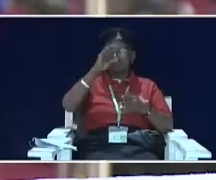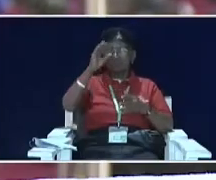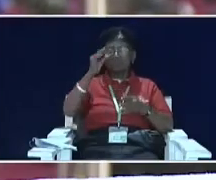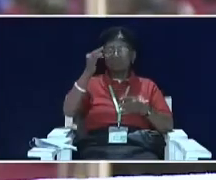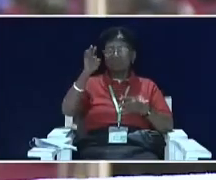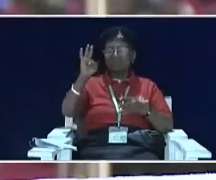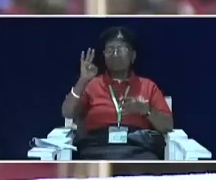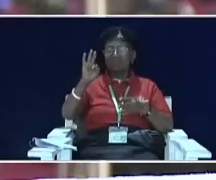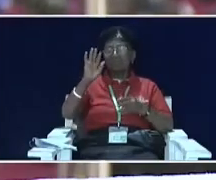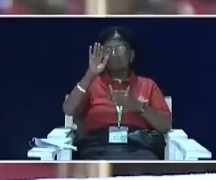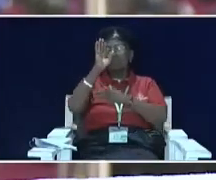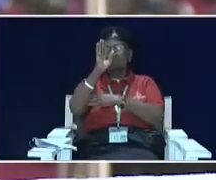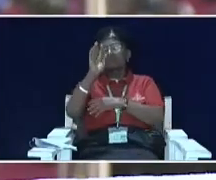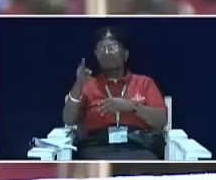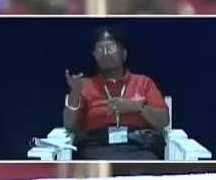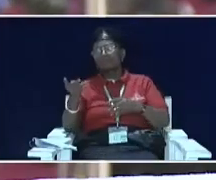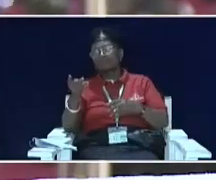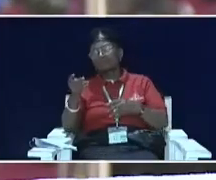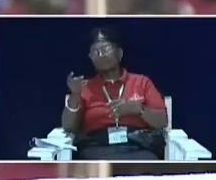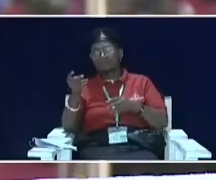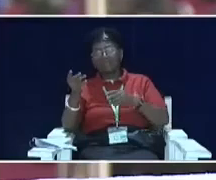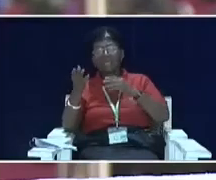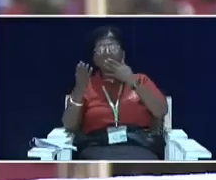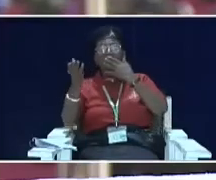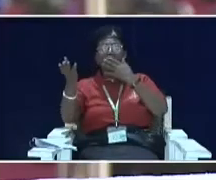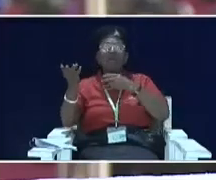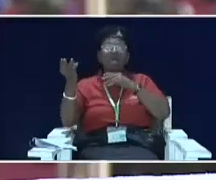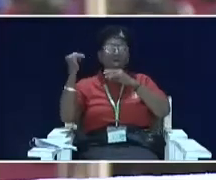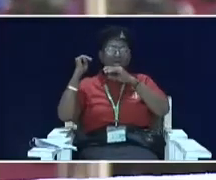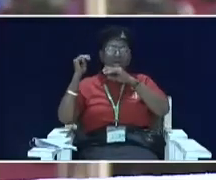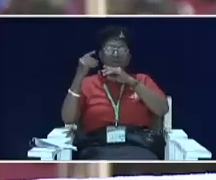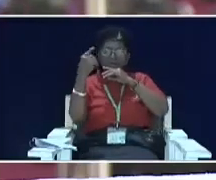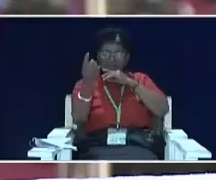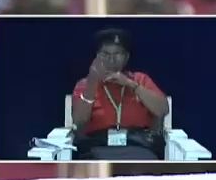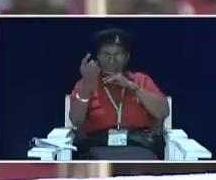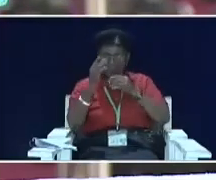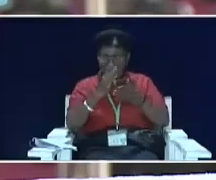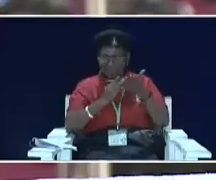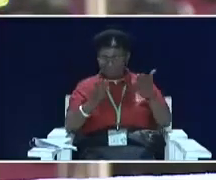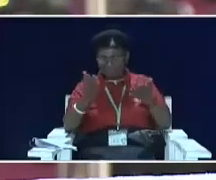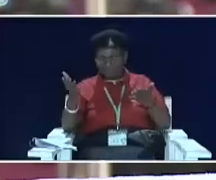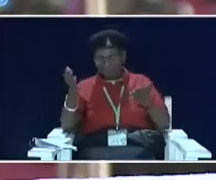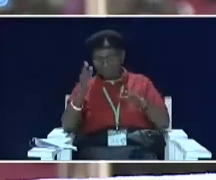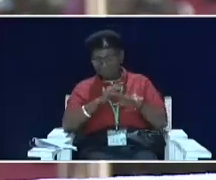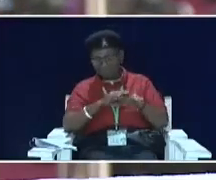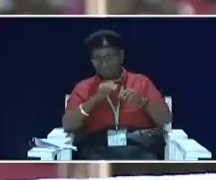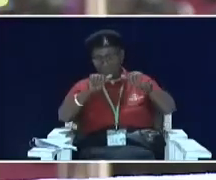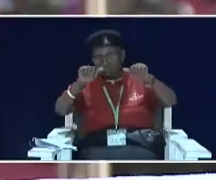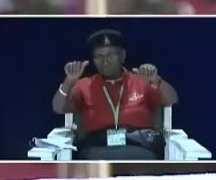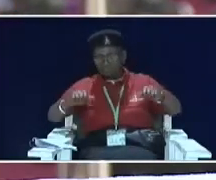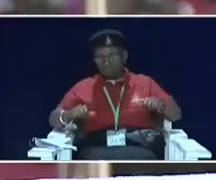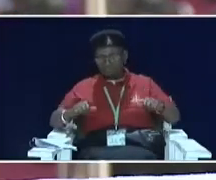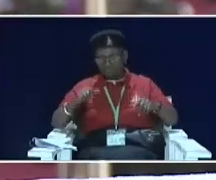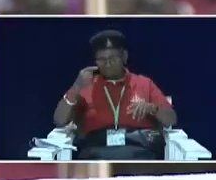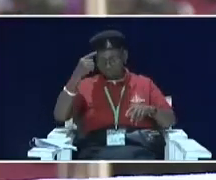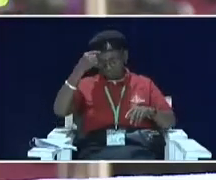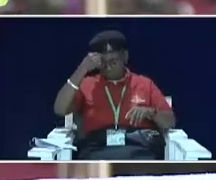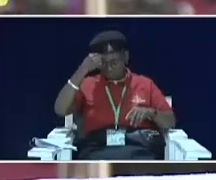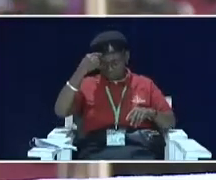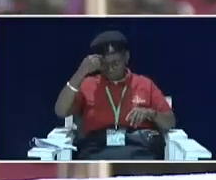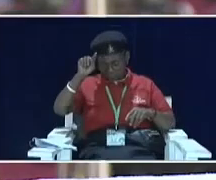There was always something on the altar for the fire to fall on.